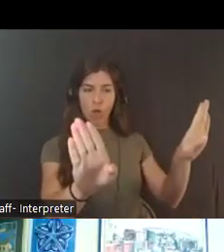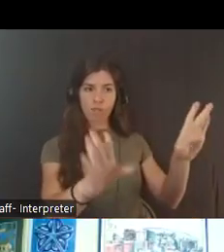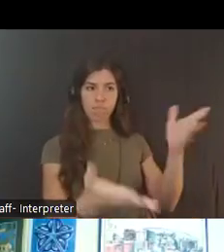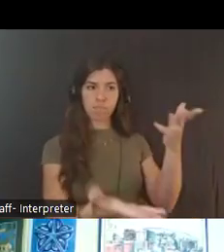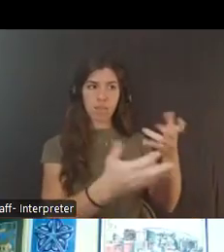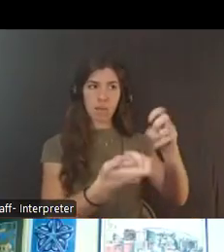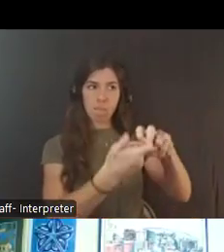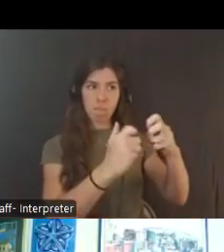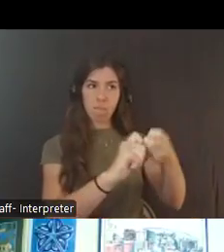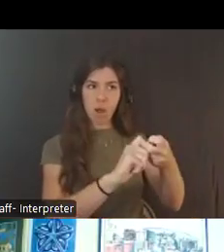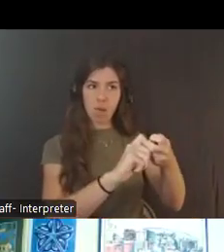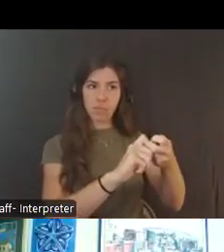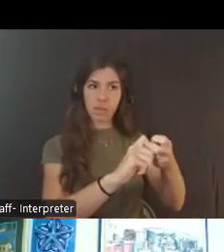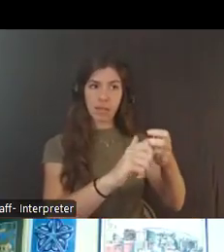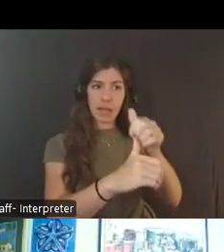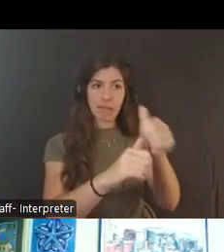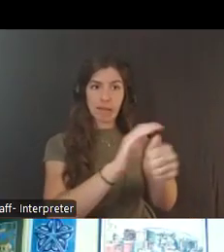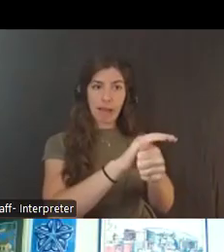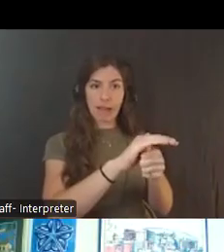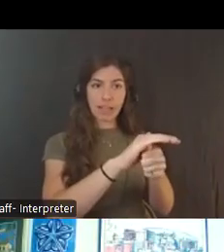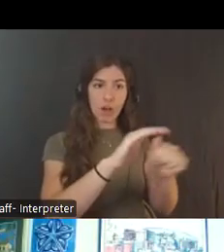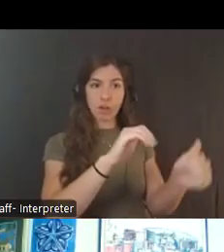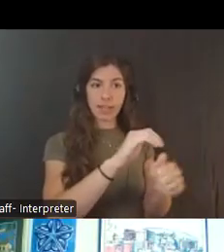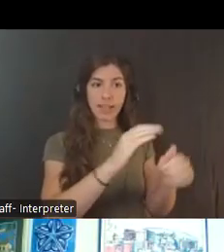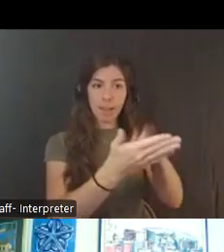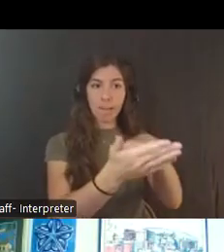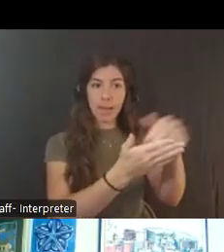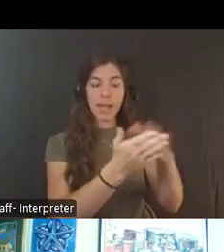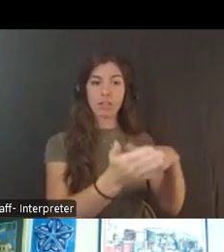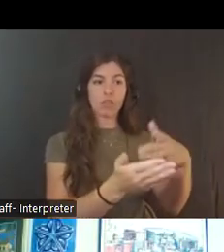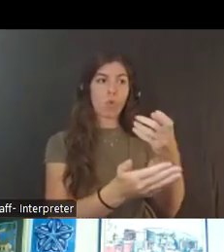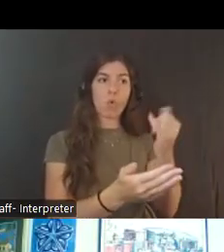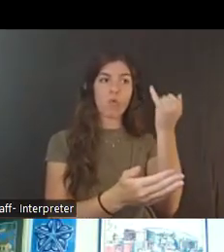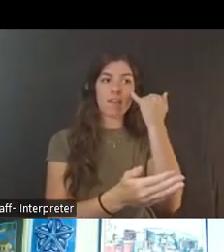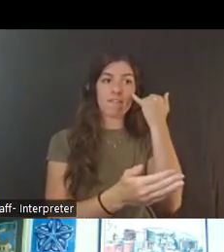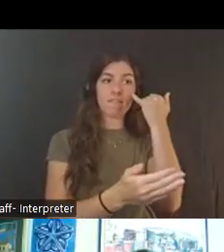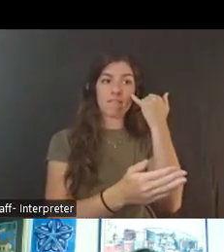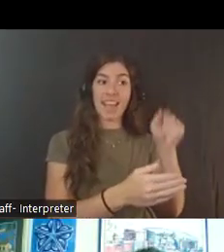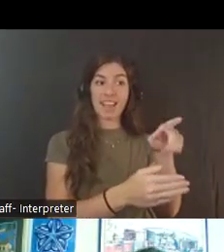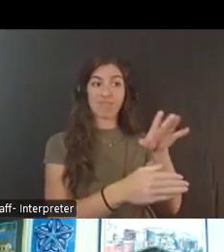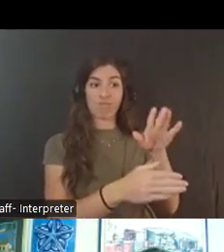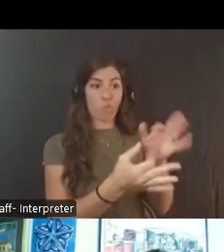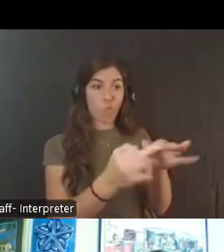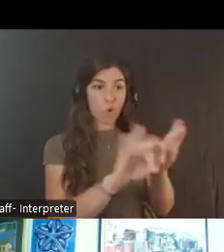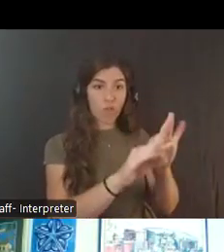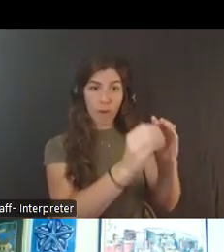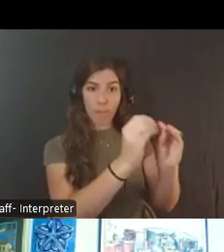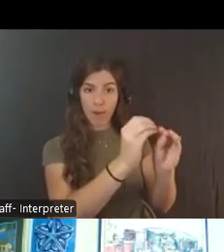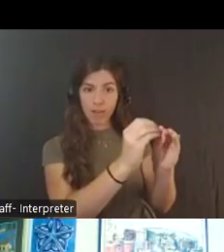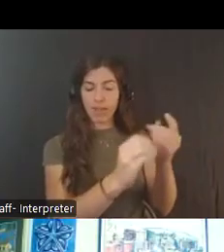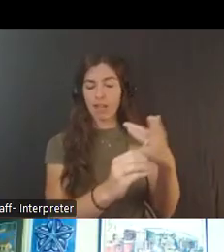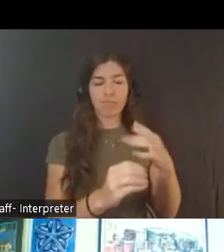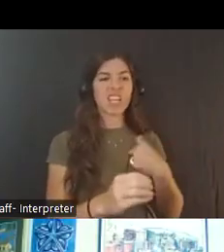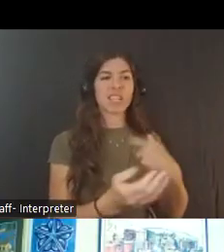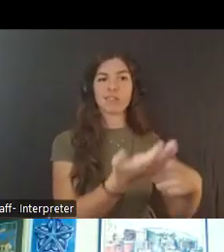be lurking beneath the paint, and whether or not a mural is worth repairing. Because, and I brought this up at the